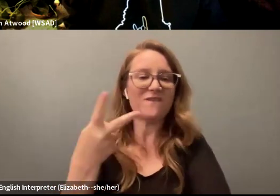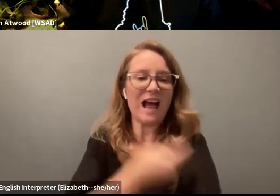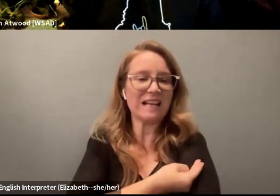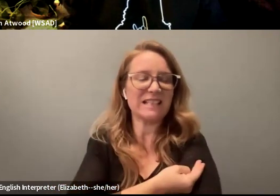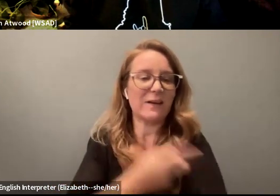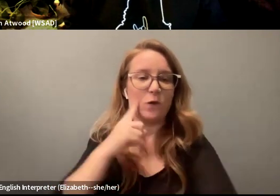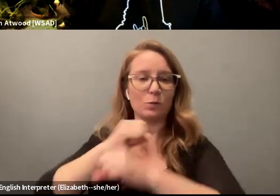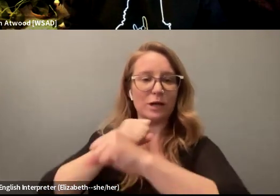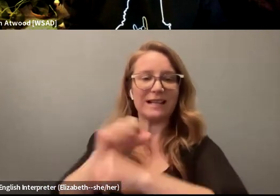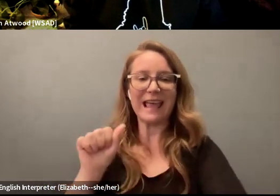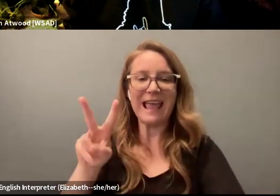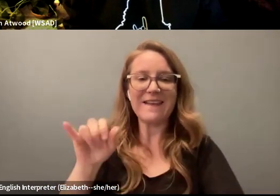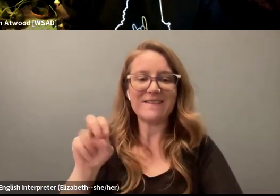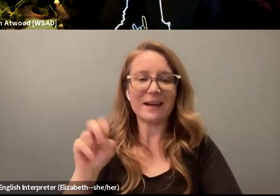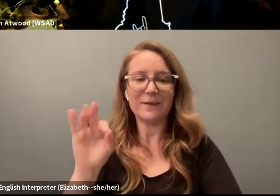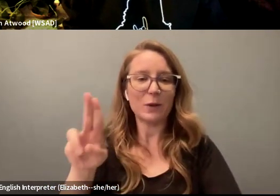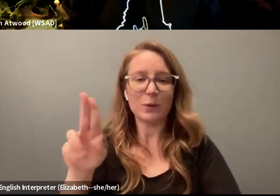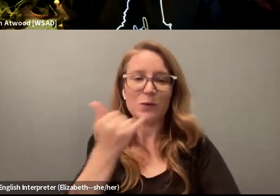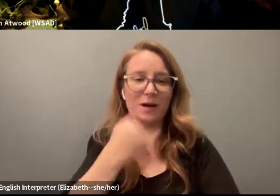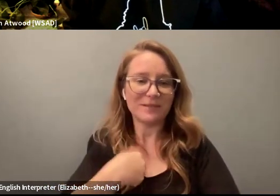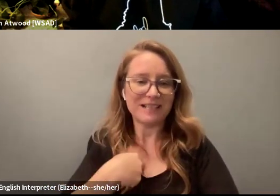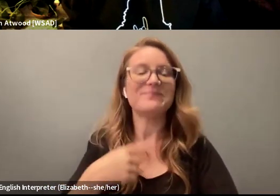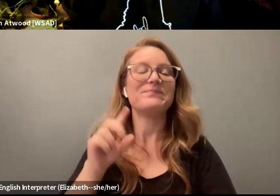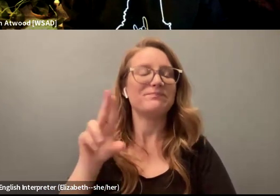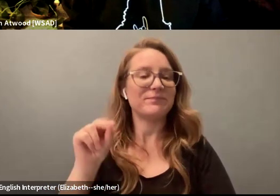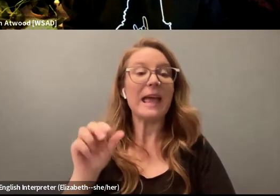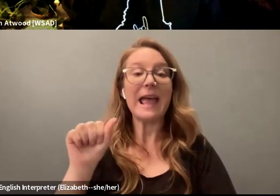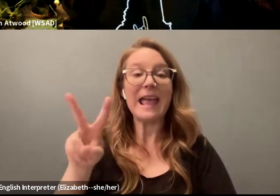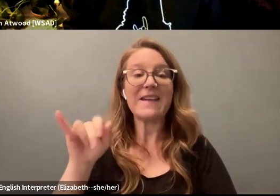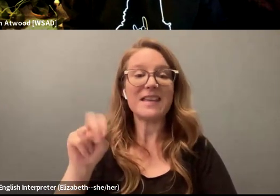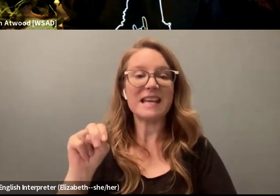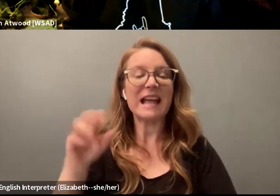against avian flu, excuse me. Avian flu is